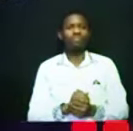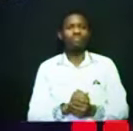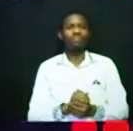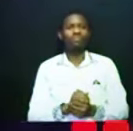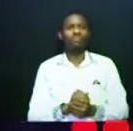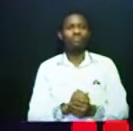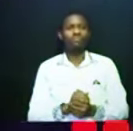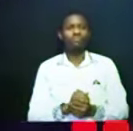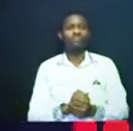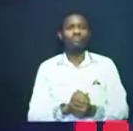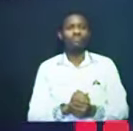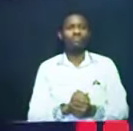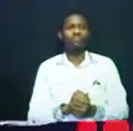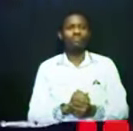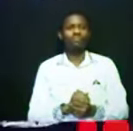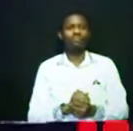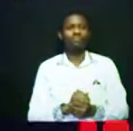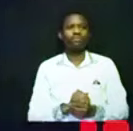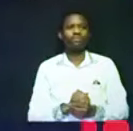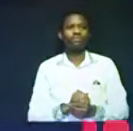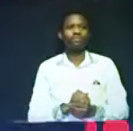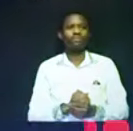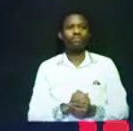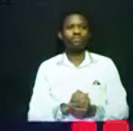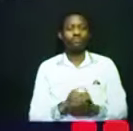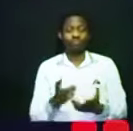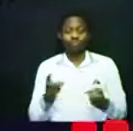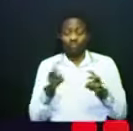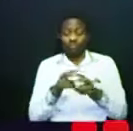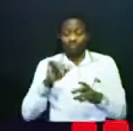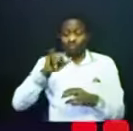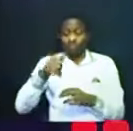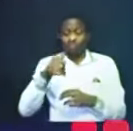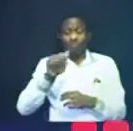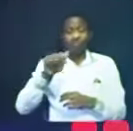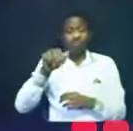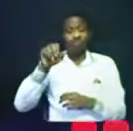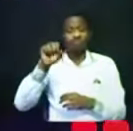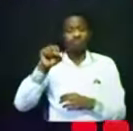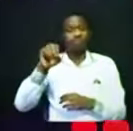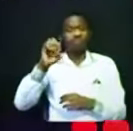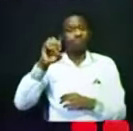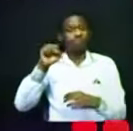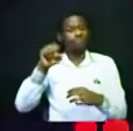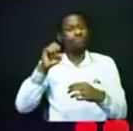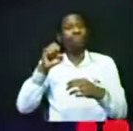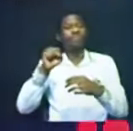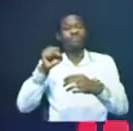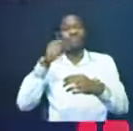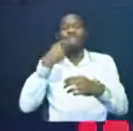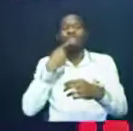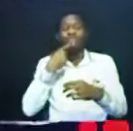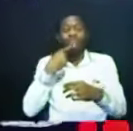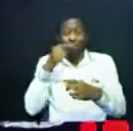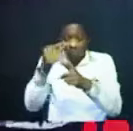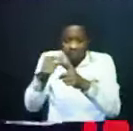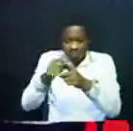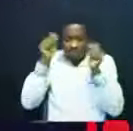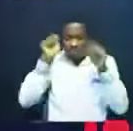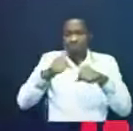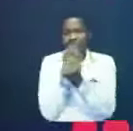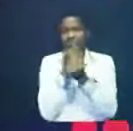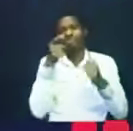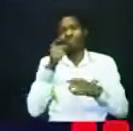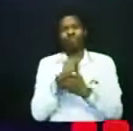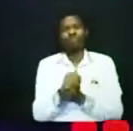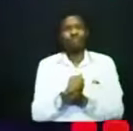no a ebetumi agemu kra. James is saying that the word can save you. Enti Yakobo say asem no ebetumi agemu kra. Paul says